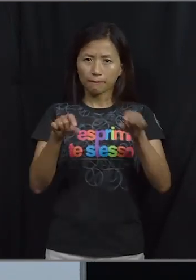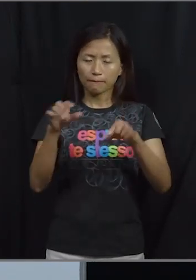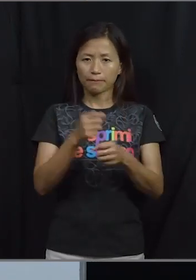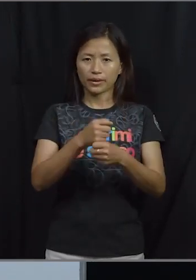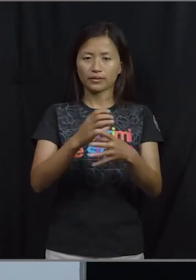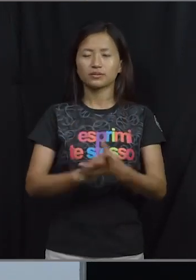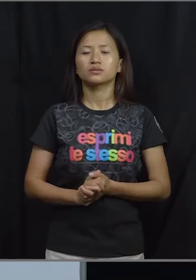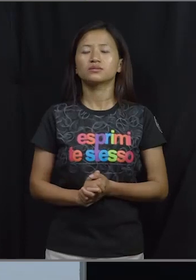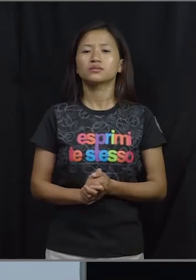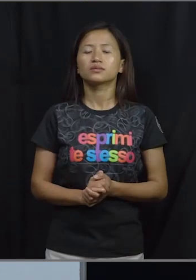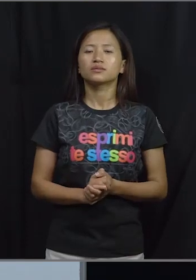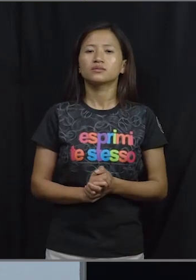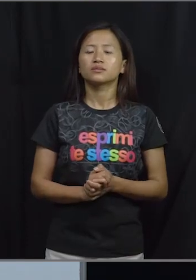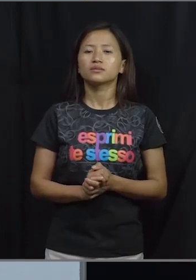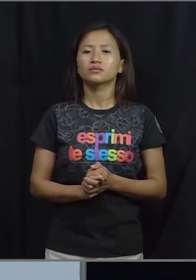to